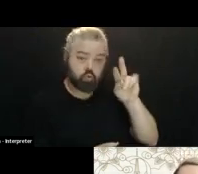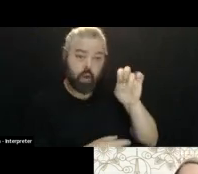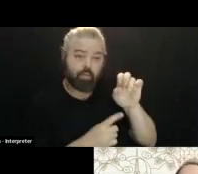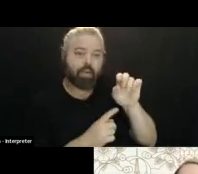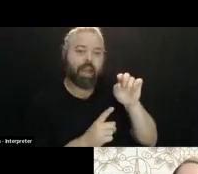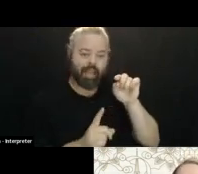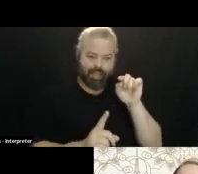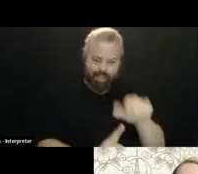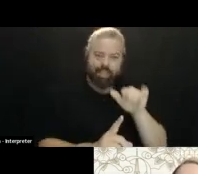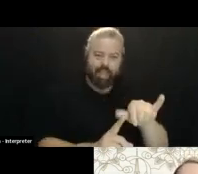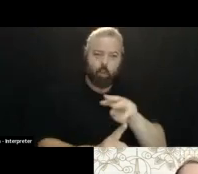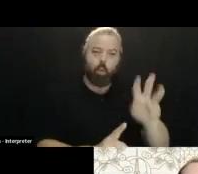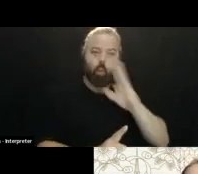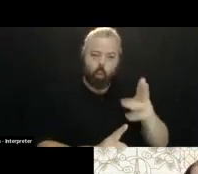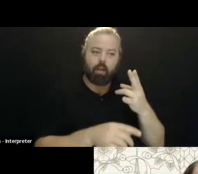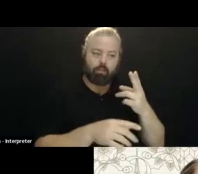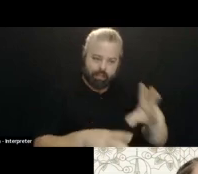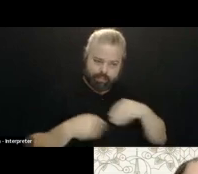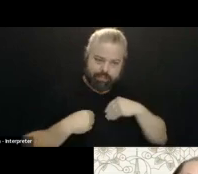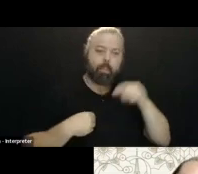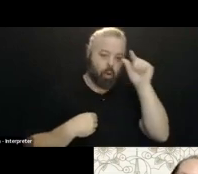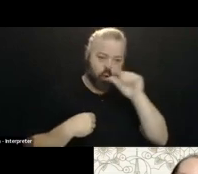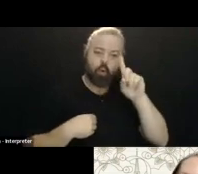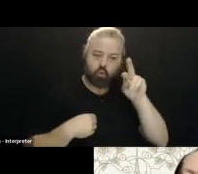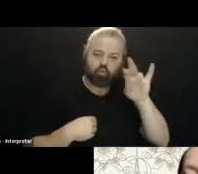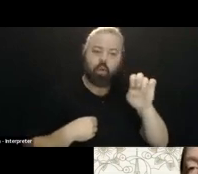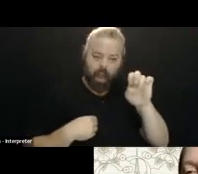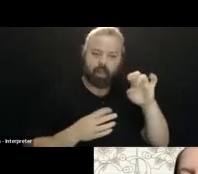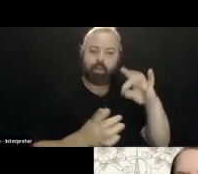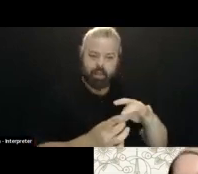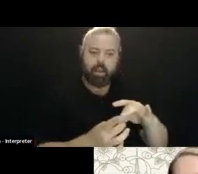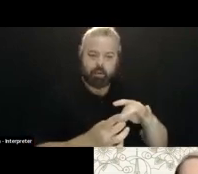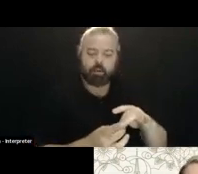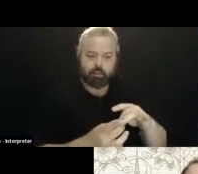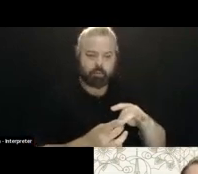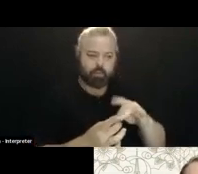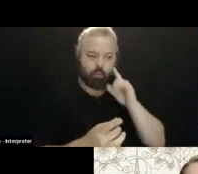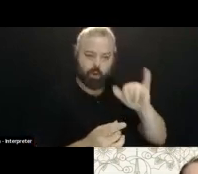So if you can do a Google Drive link through that filter.